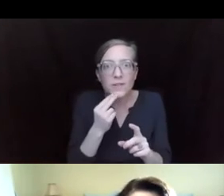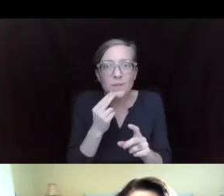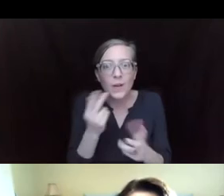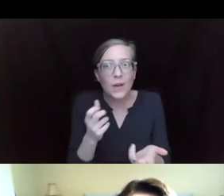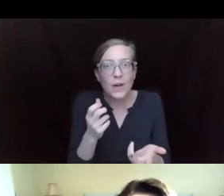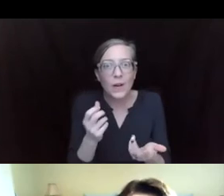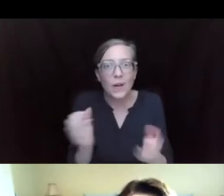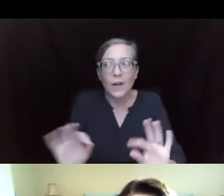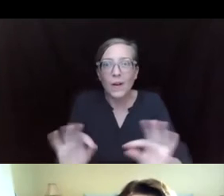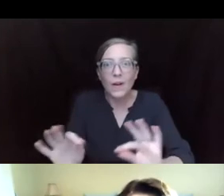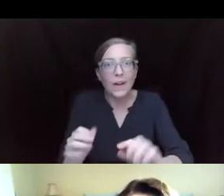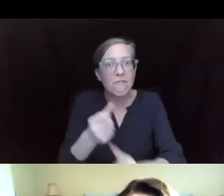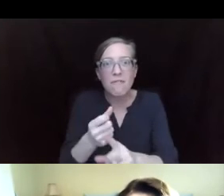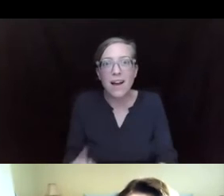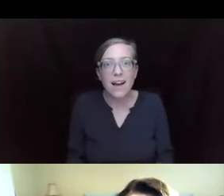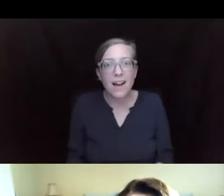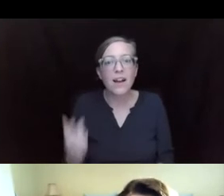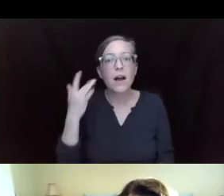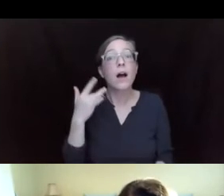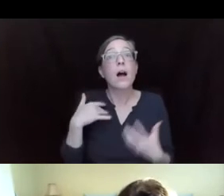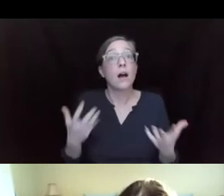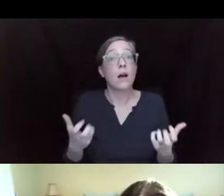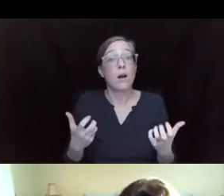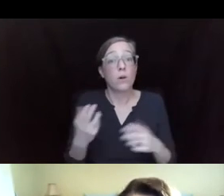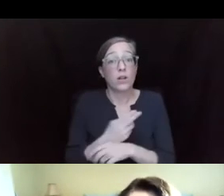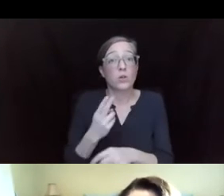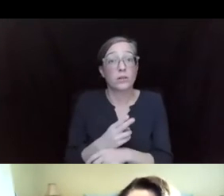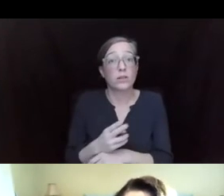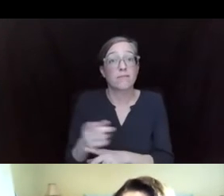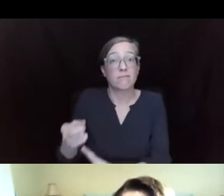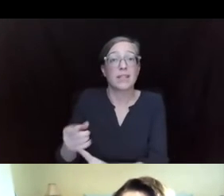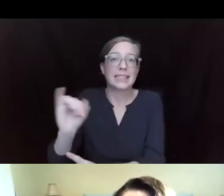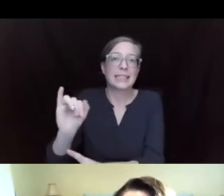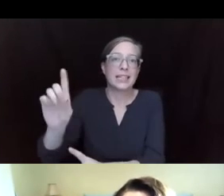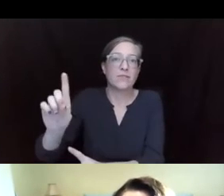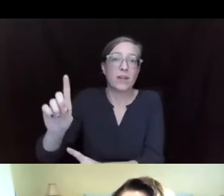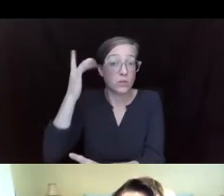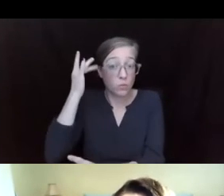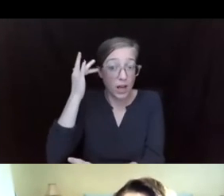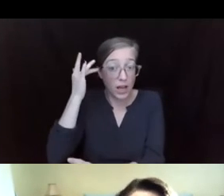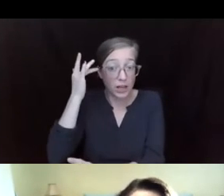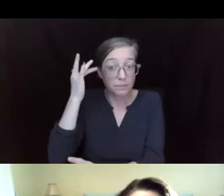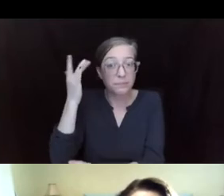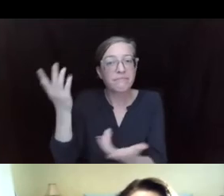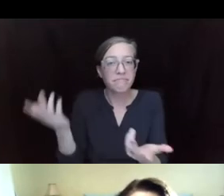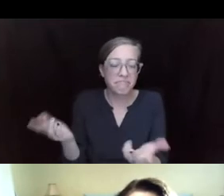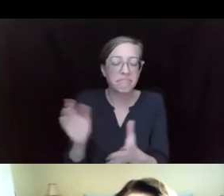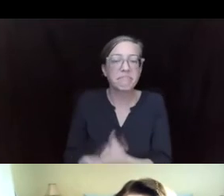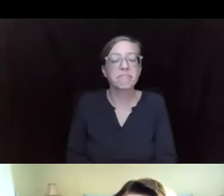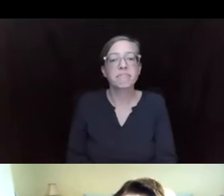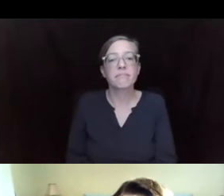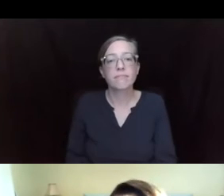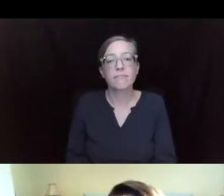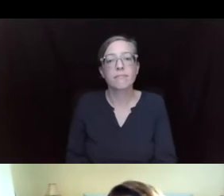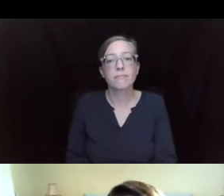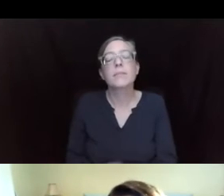And why will I want to use these insulating devices? I can tell you the reason. You saw in my collaborators, for example, Dr. Julie